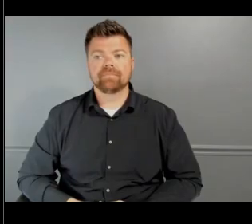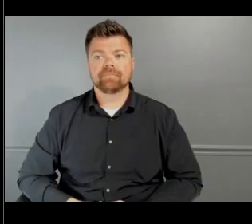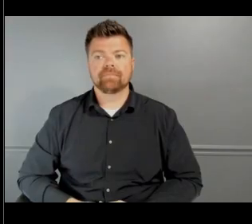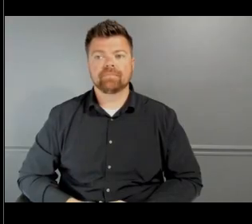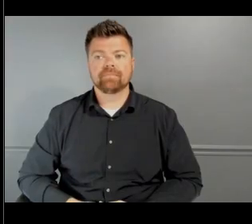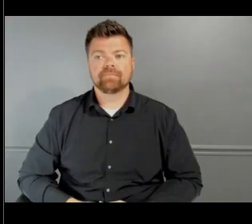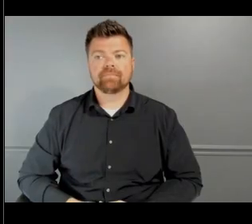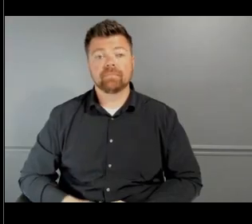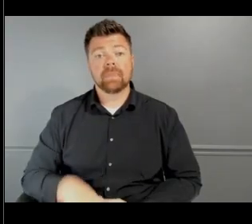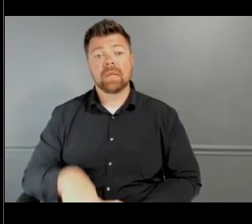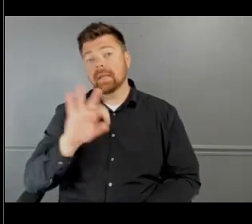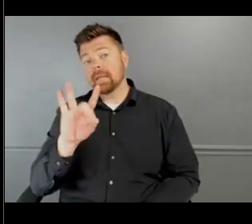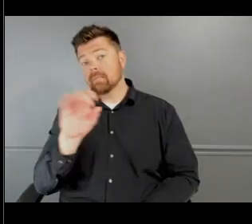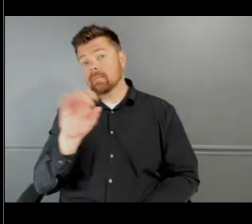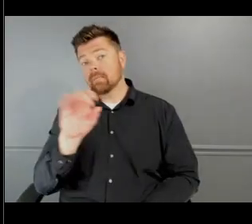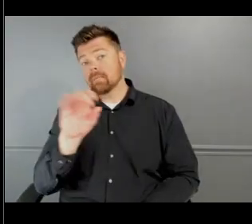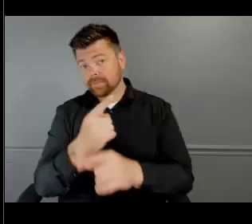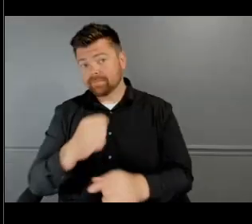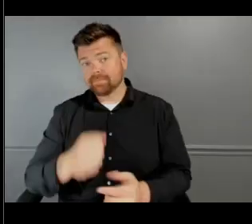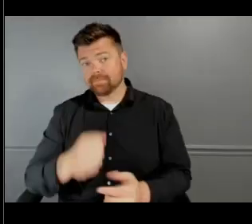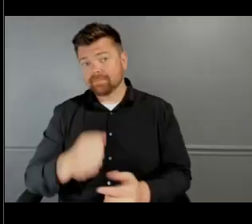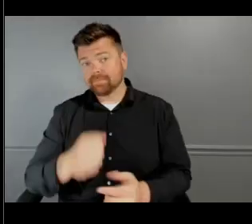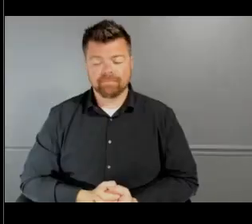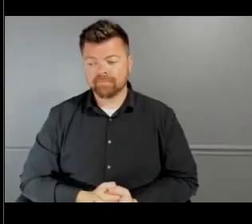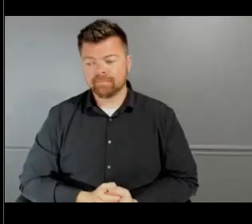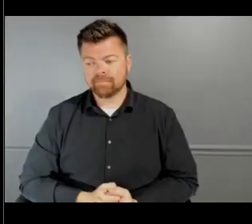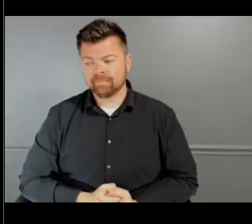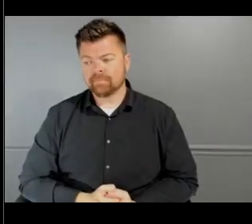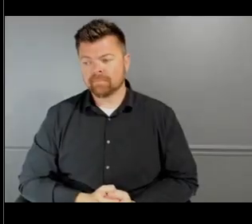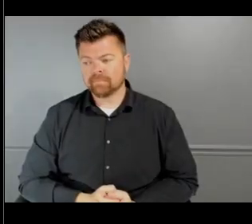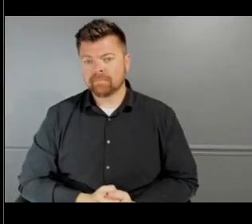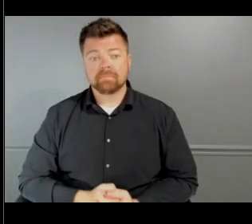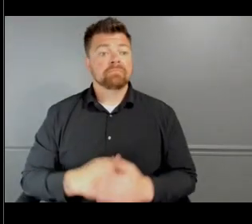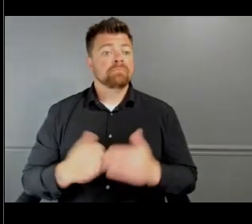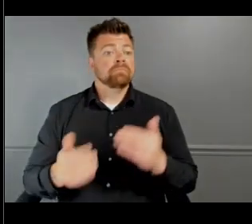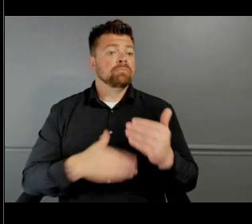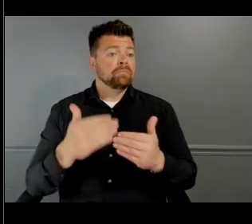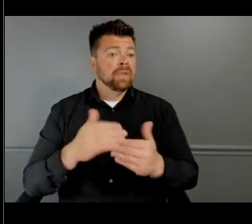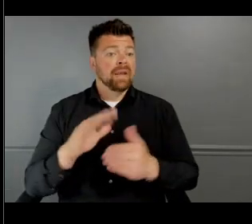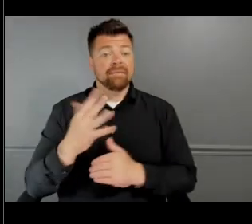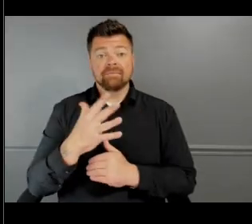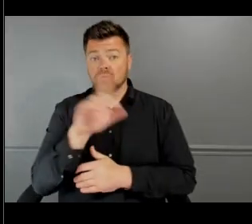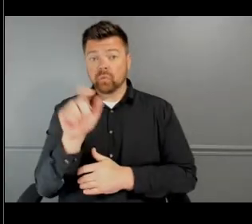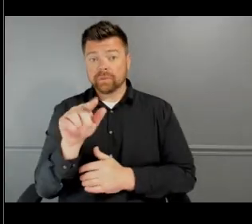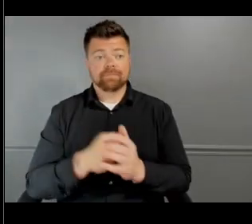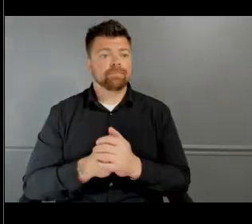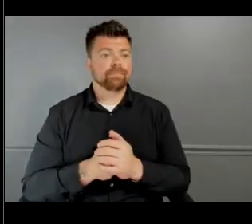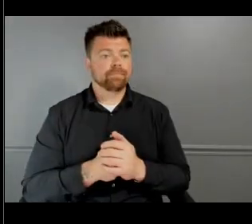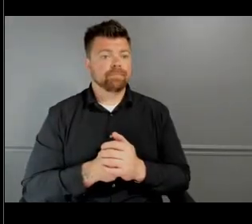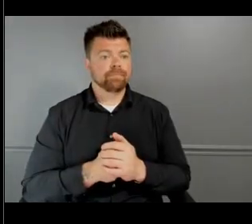And 98% of you got this one correct as well. Moving on to the fifth question.